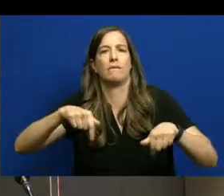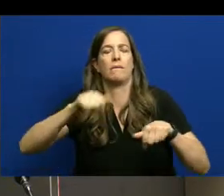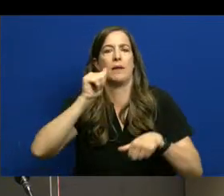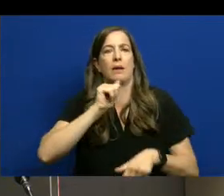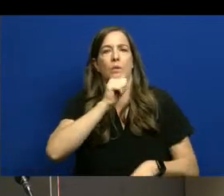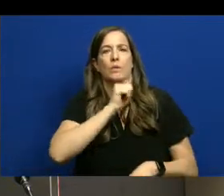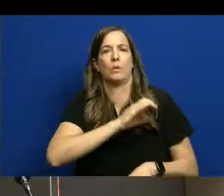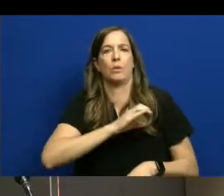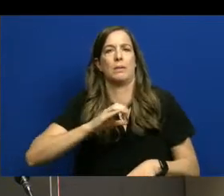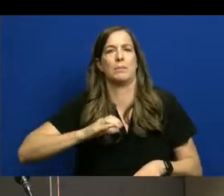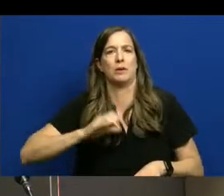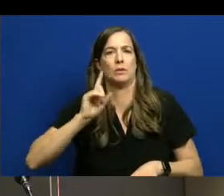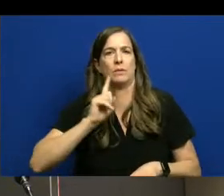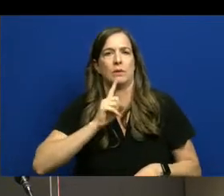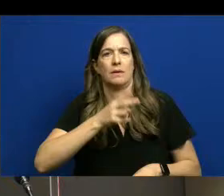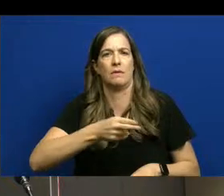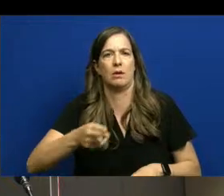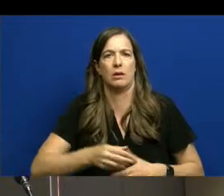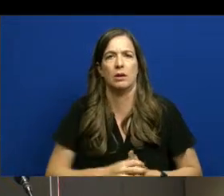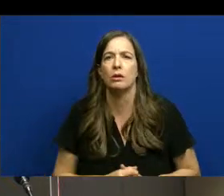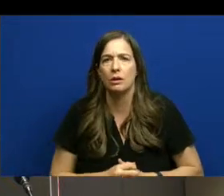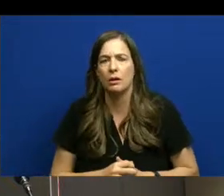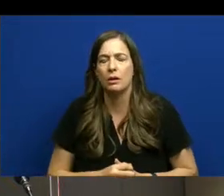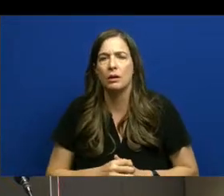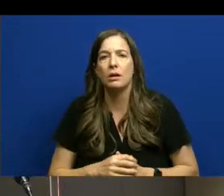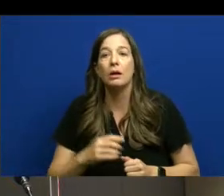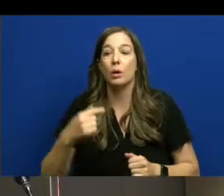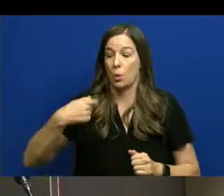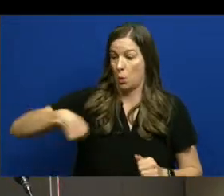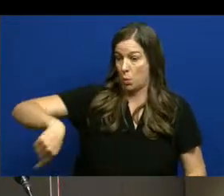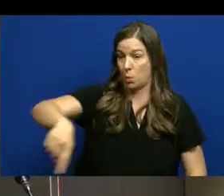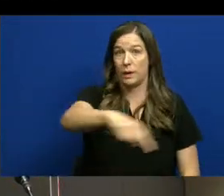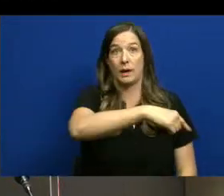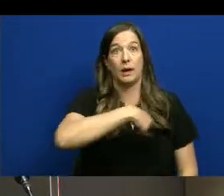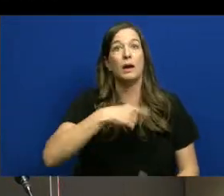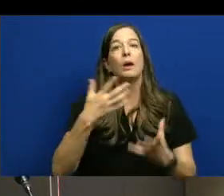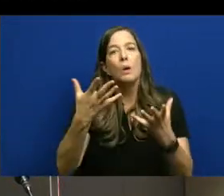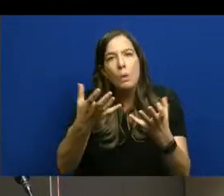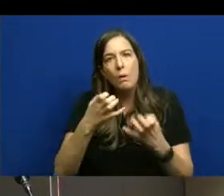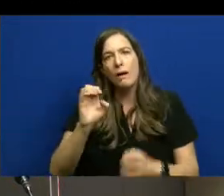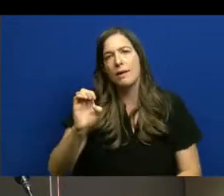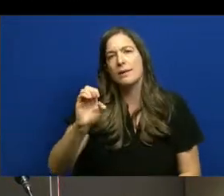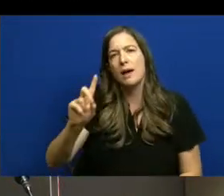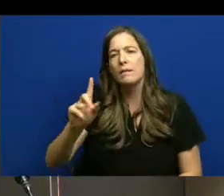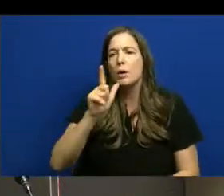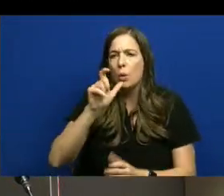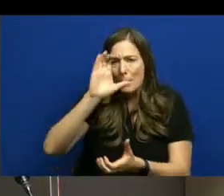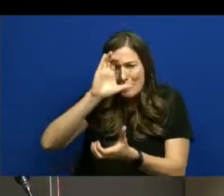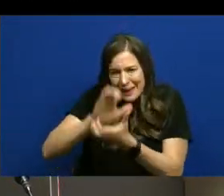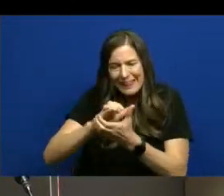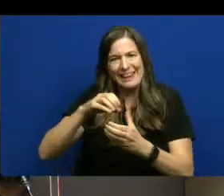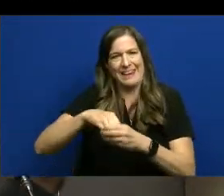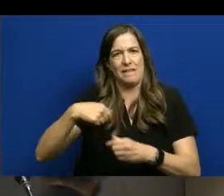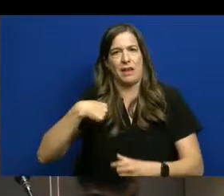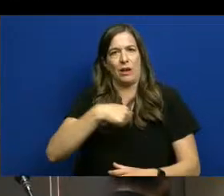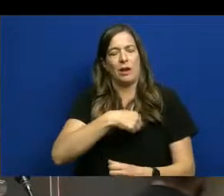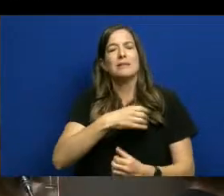We want an executive director who believes in us and believes that we have value. Thank you.